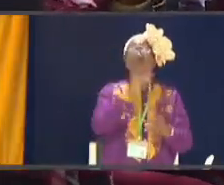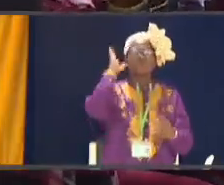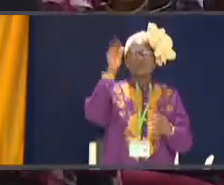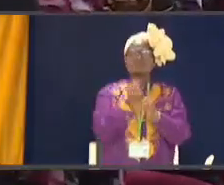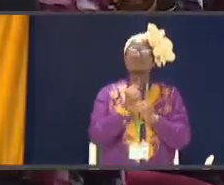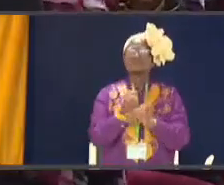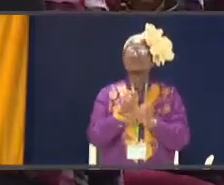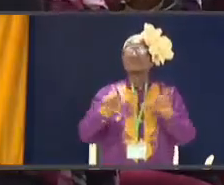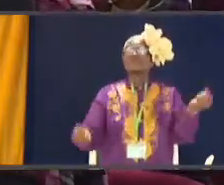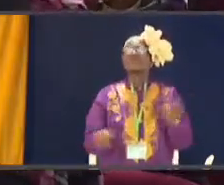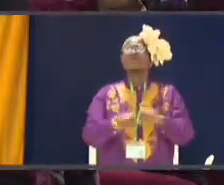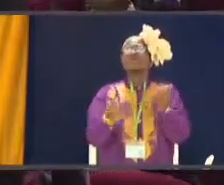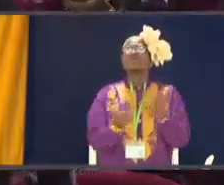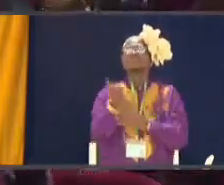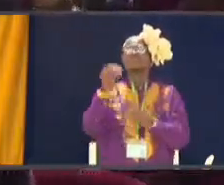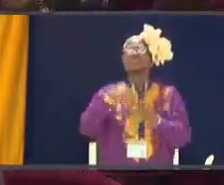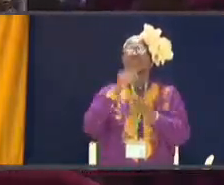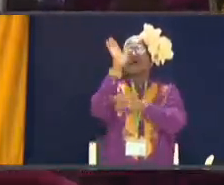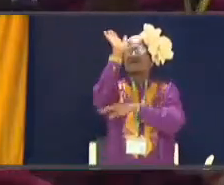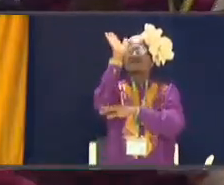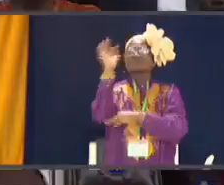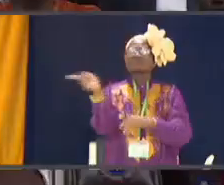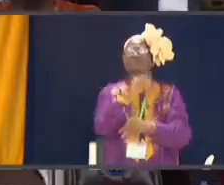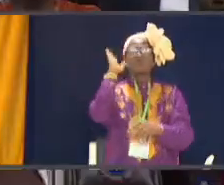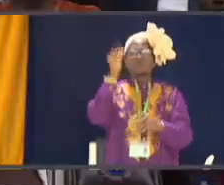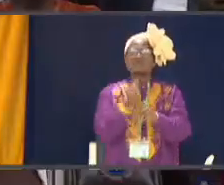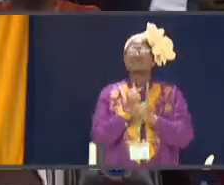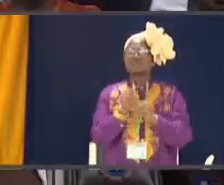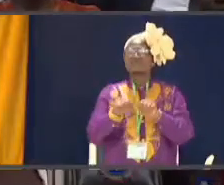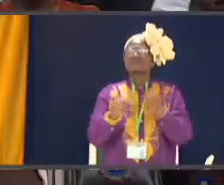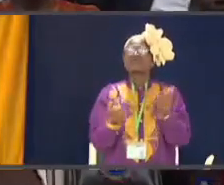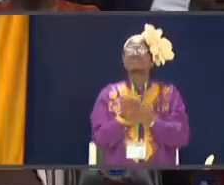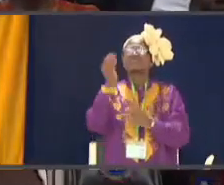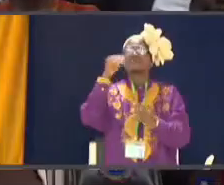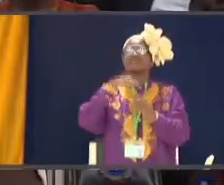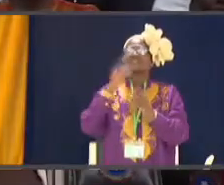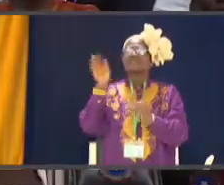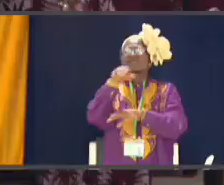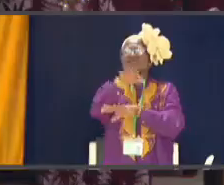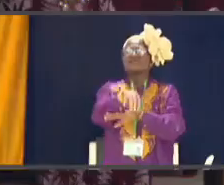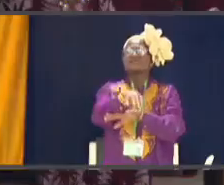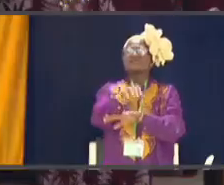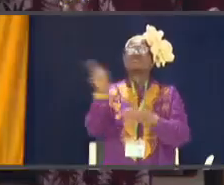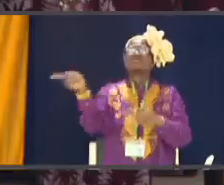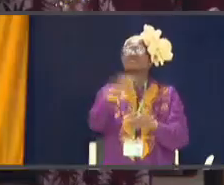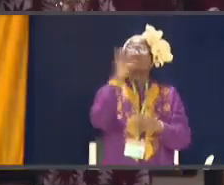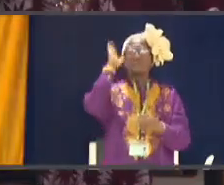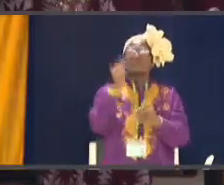In the afternoon, you will receive breakthroughs. In the evening, you will receive breakthroughs.